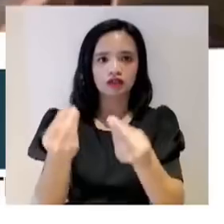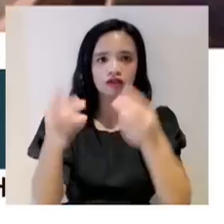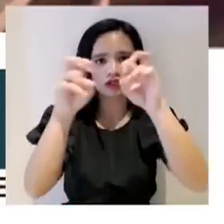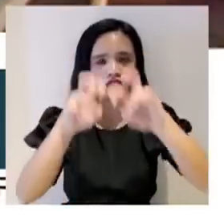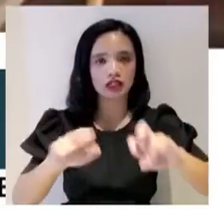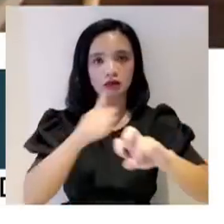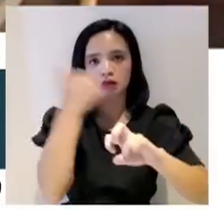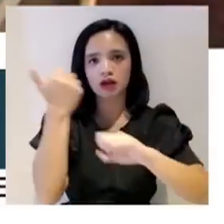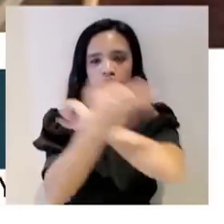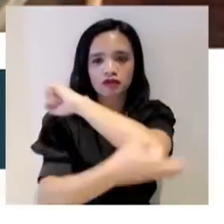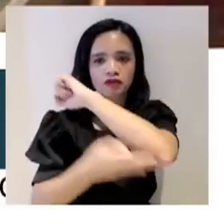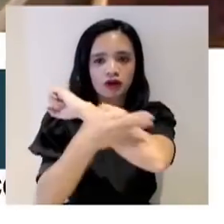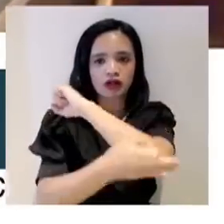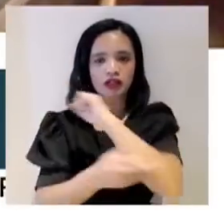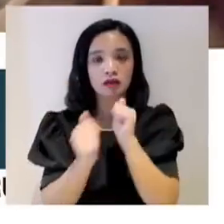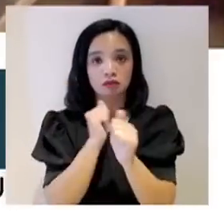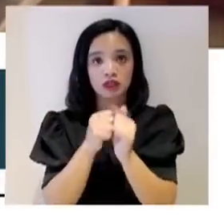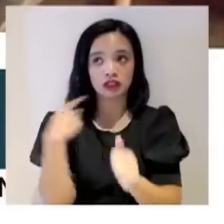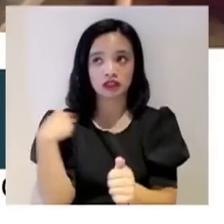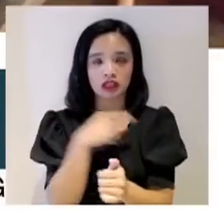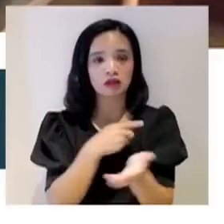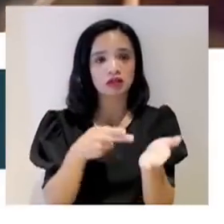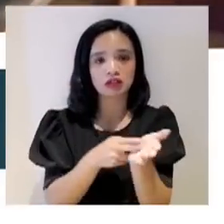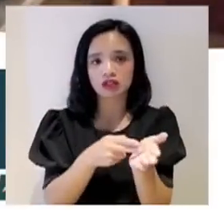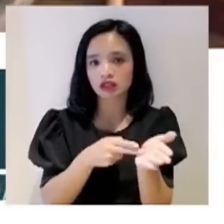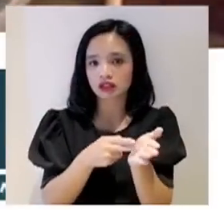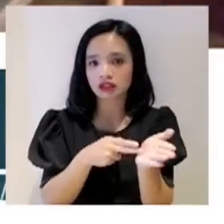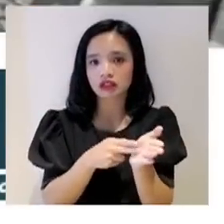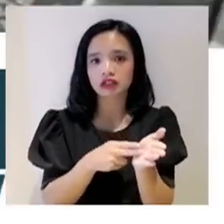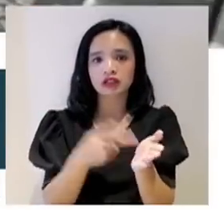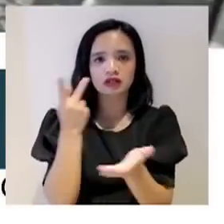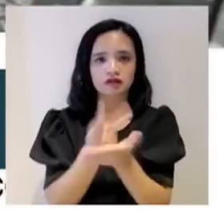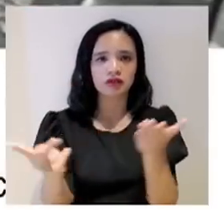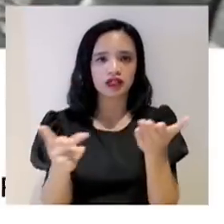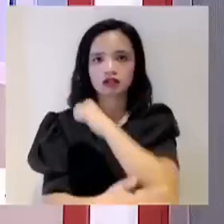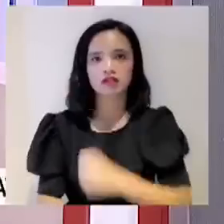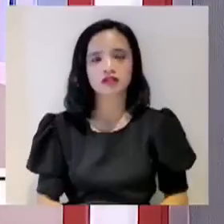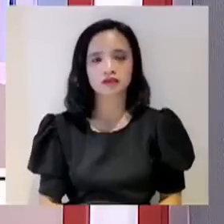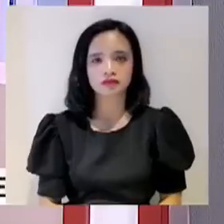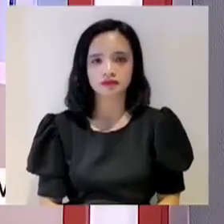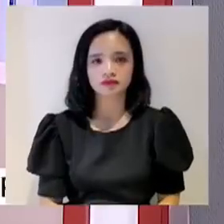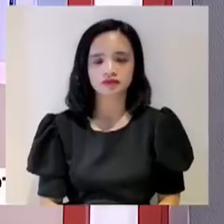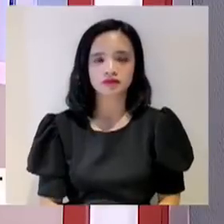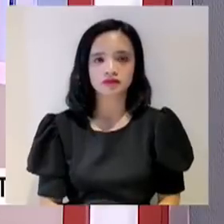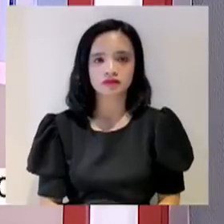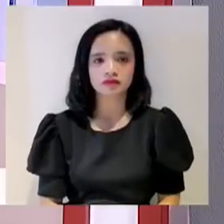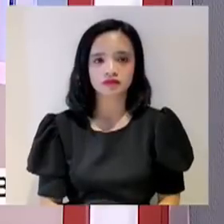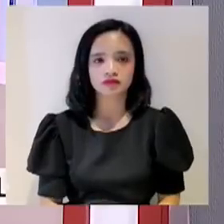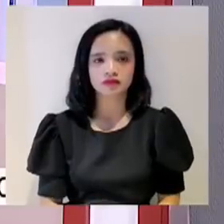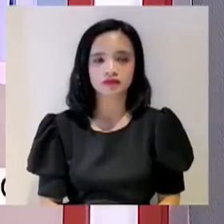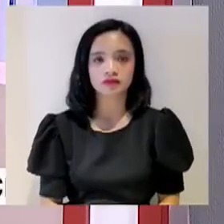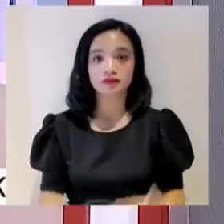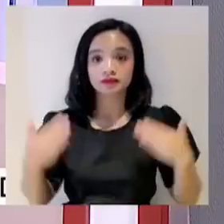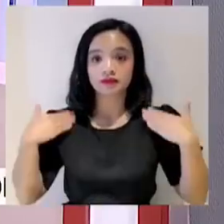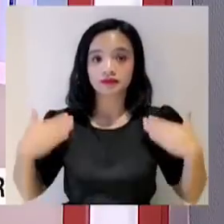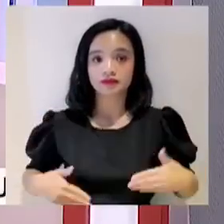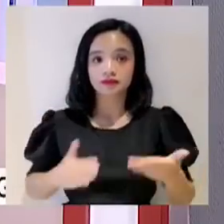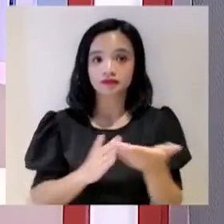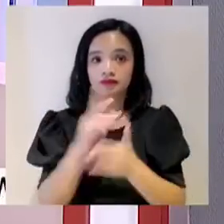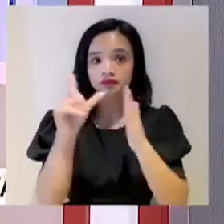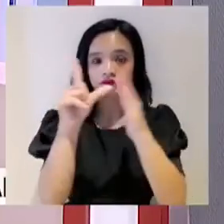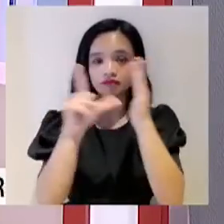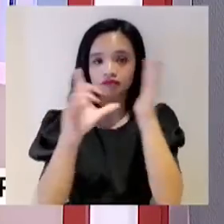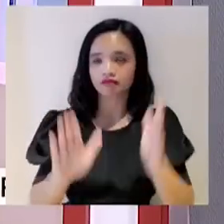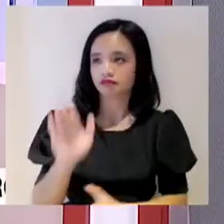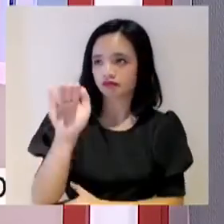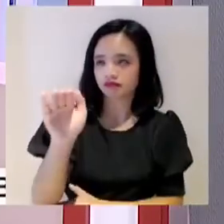parang inaamin na natin na ano tayo, isa tayong failed state. A human rights lawyer, meanwhile, calls on the families of